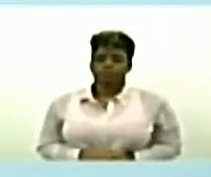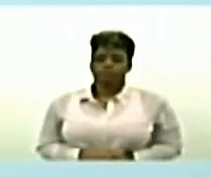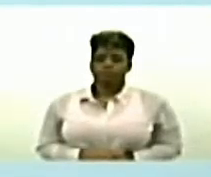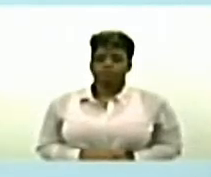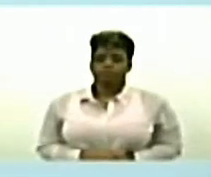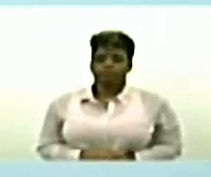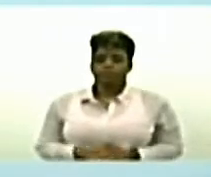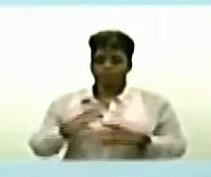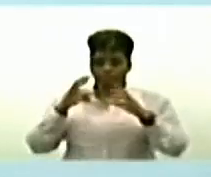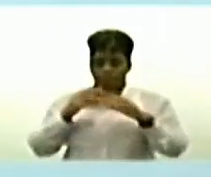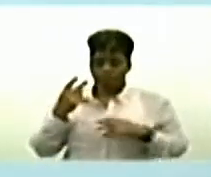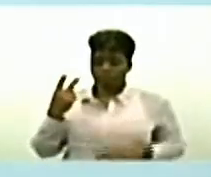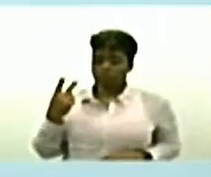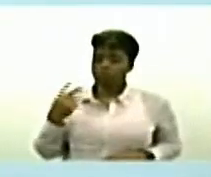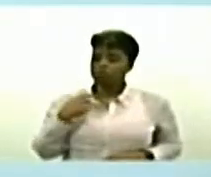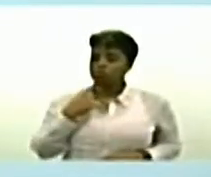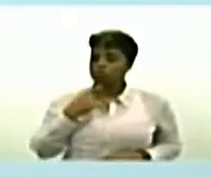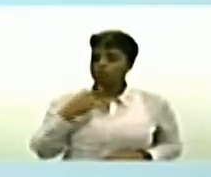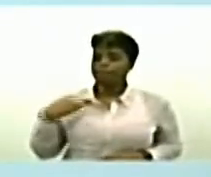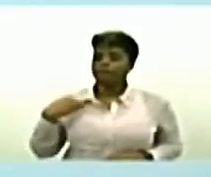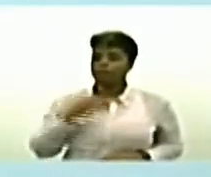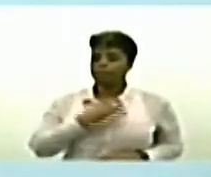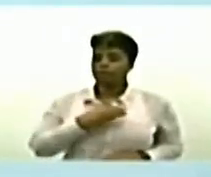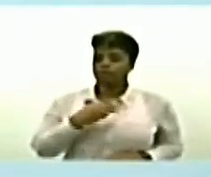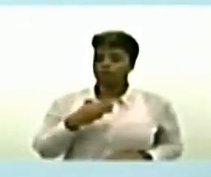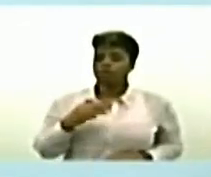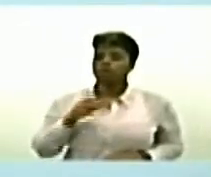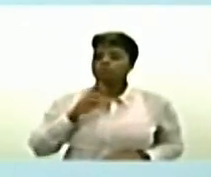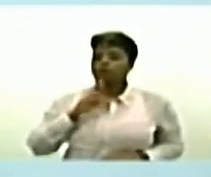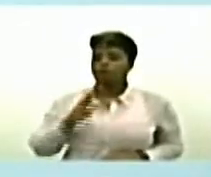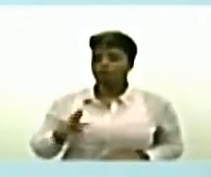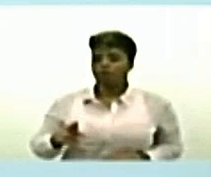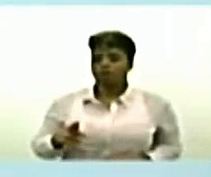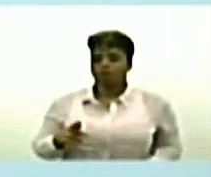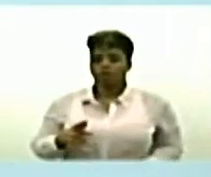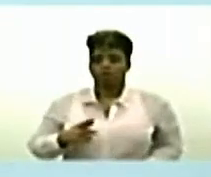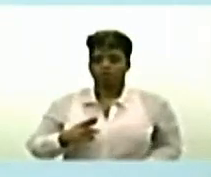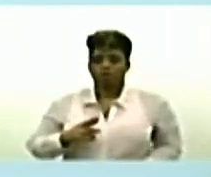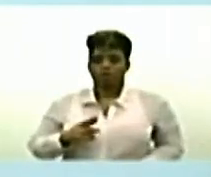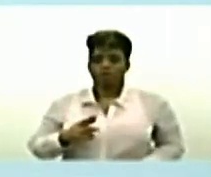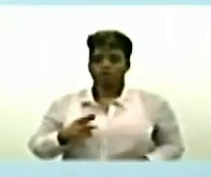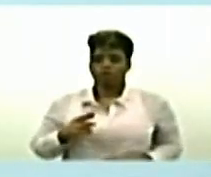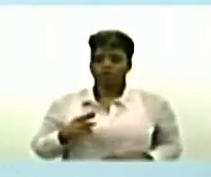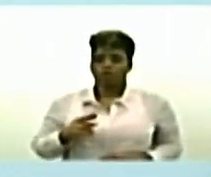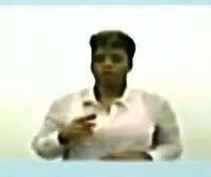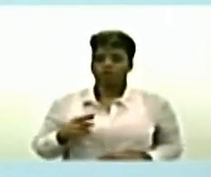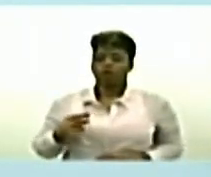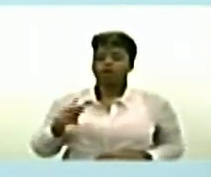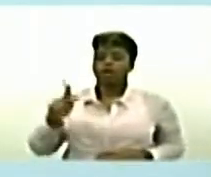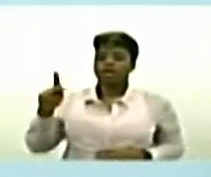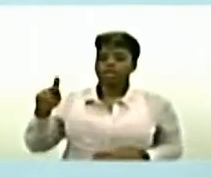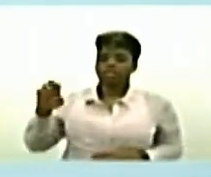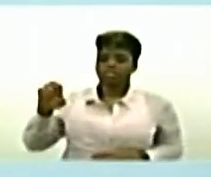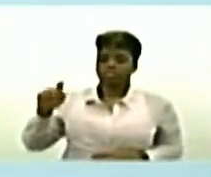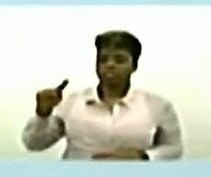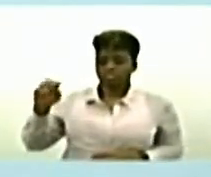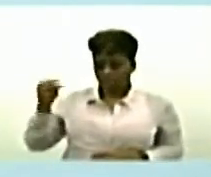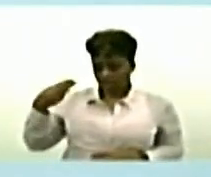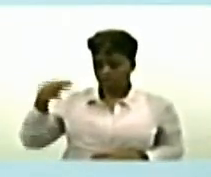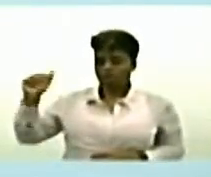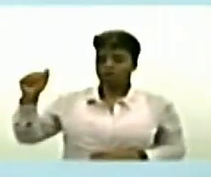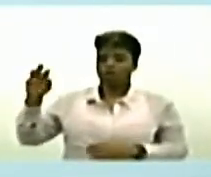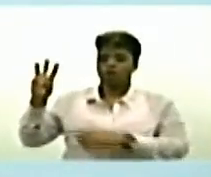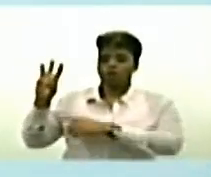Mr. President, the members nominated for the Committee of Privileges are Senator the Honourable Katisha Williams, member, Senator